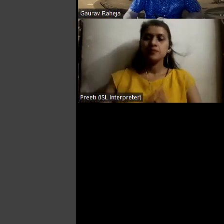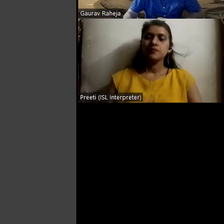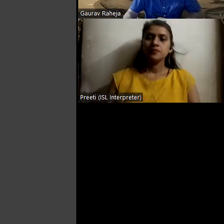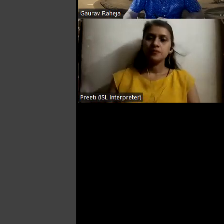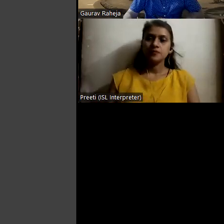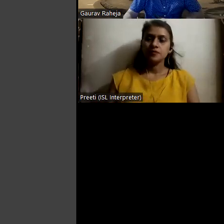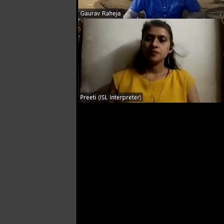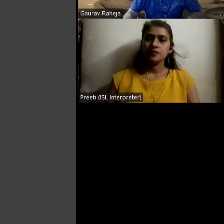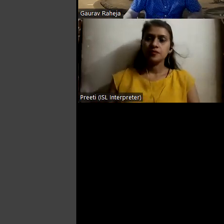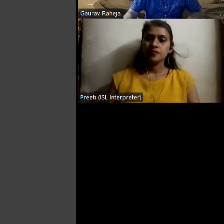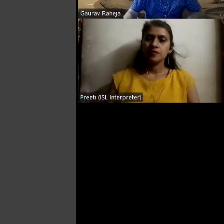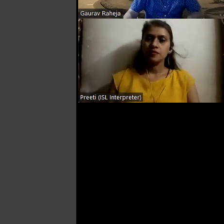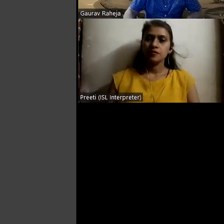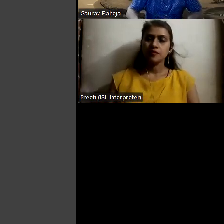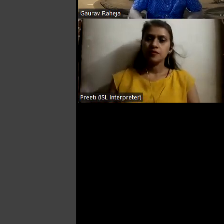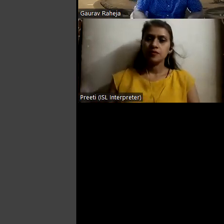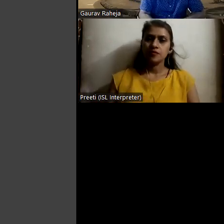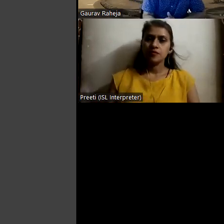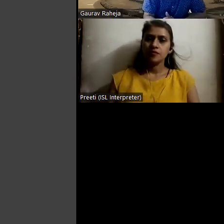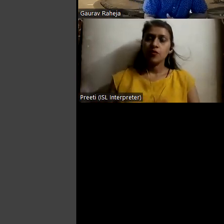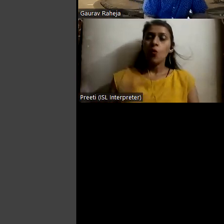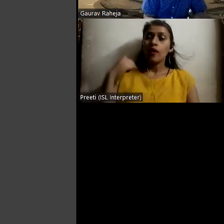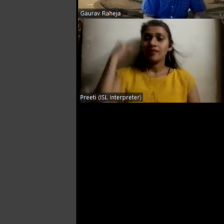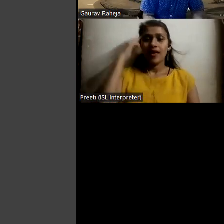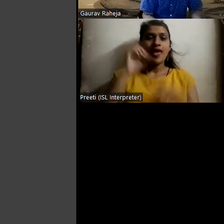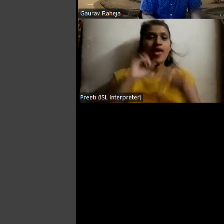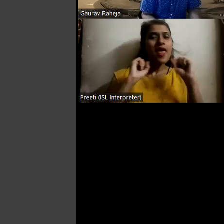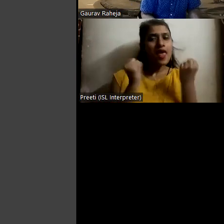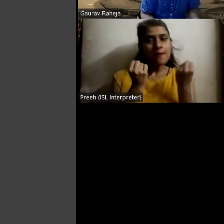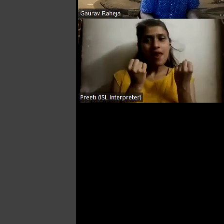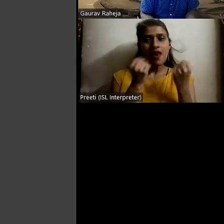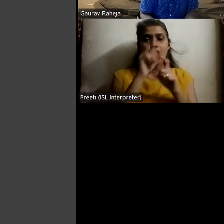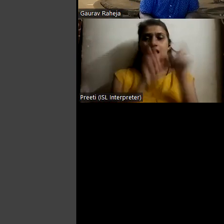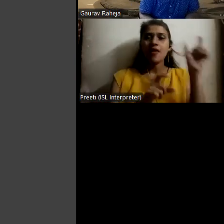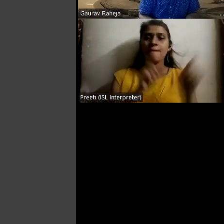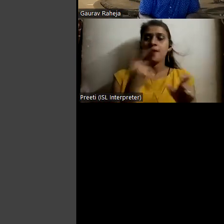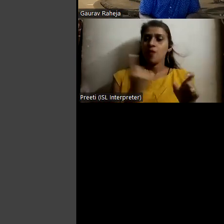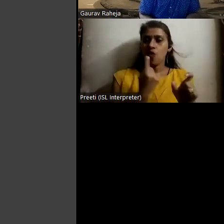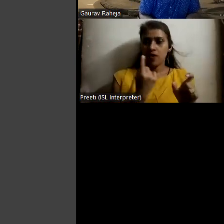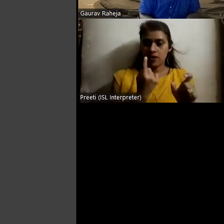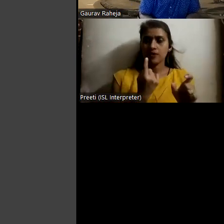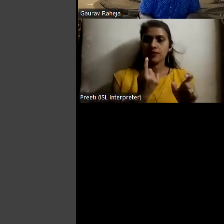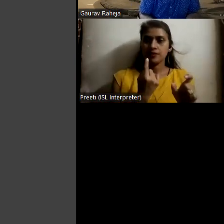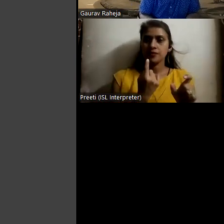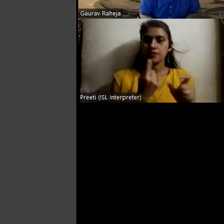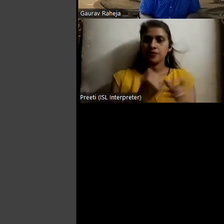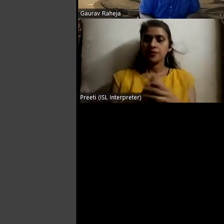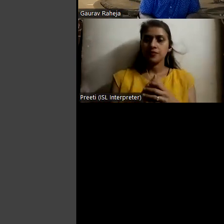We think about only the abled, the so-called abled, and we